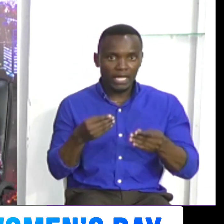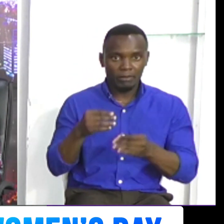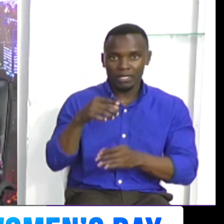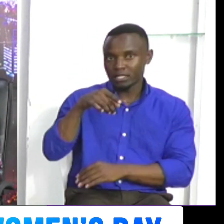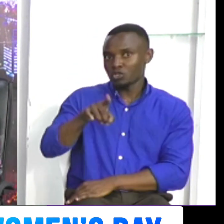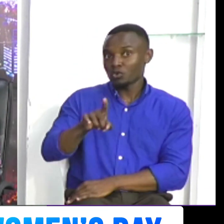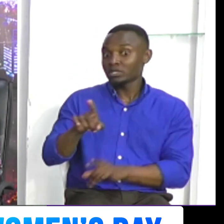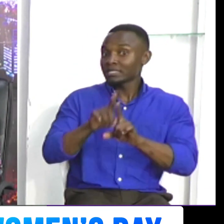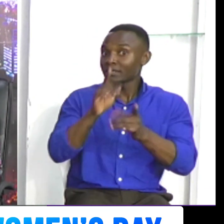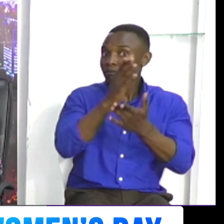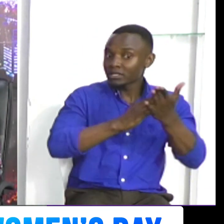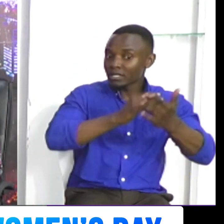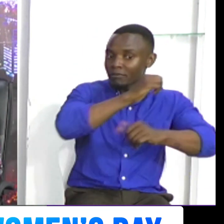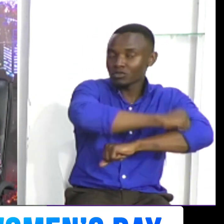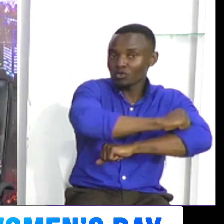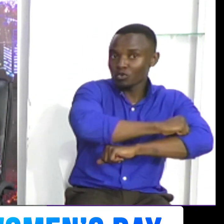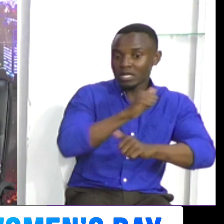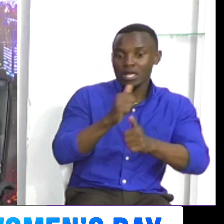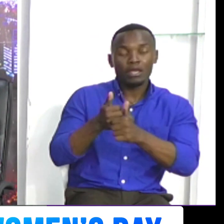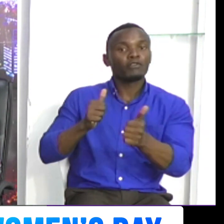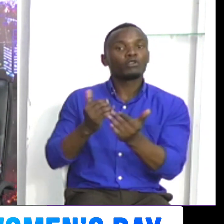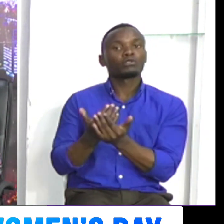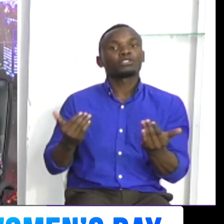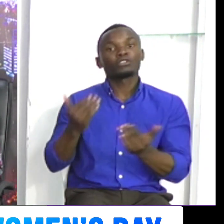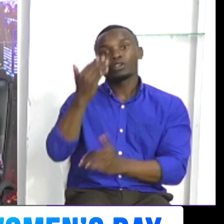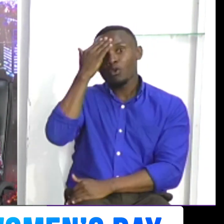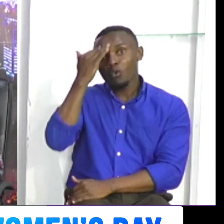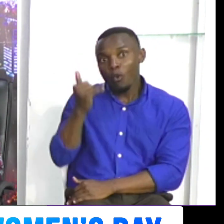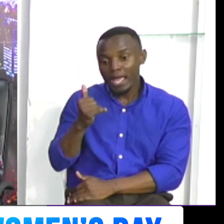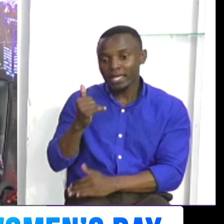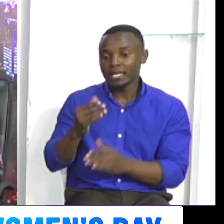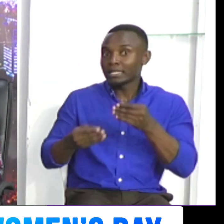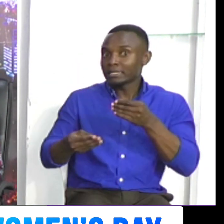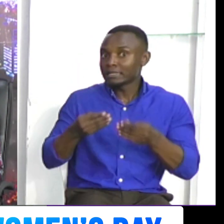that refuse children because of their disability.